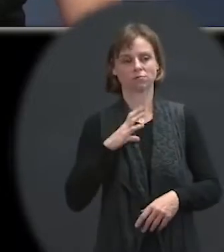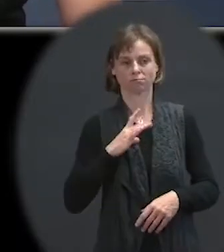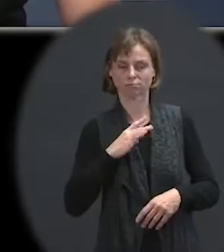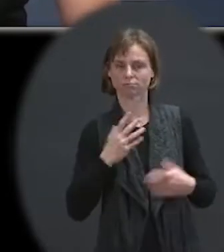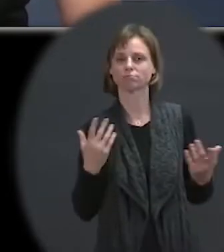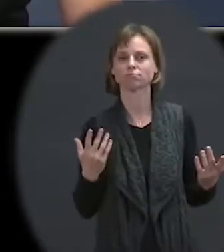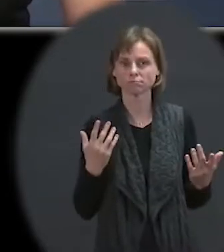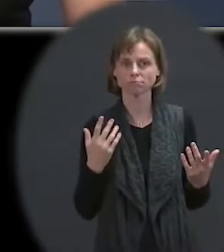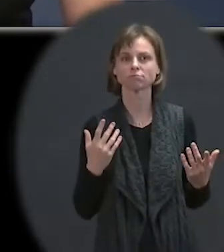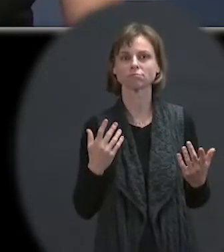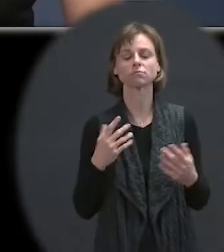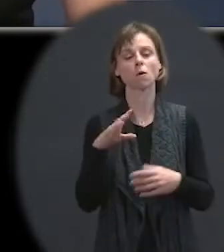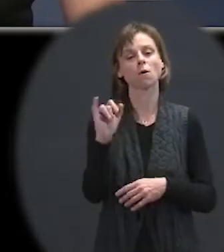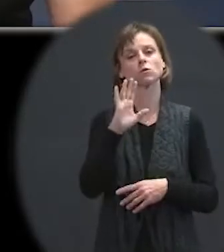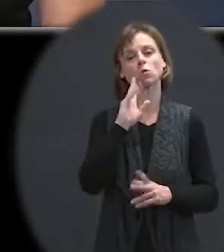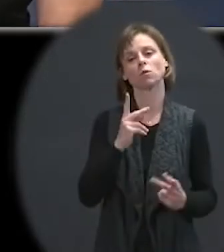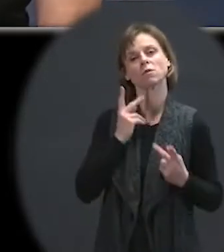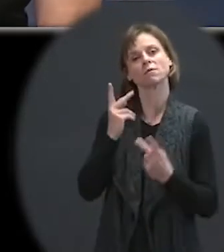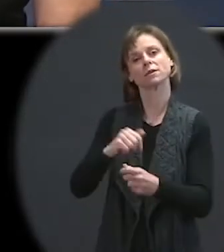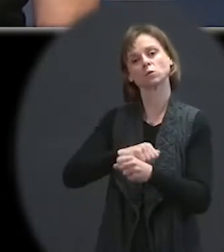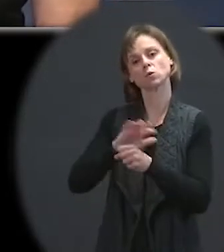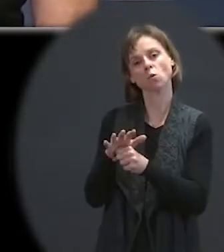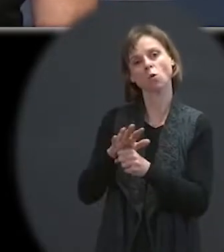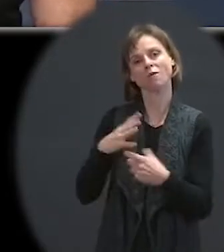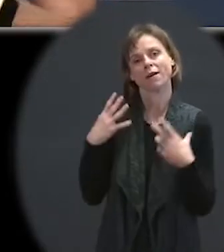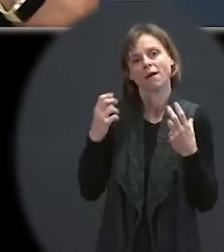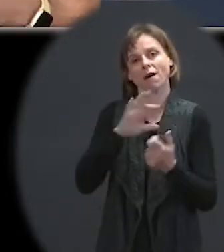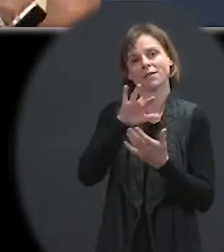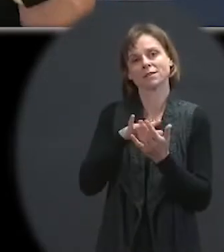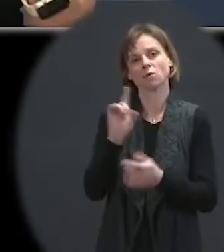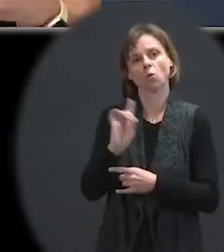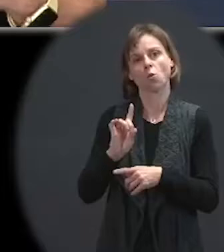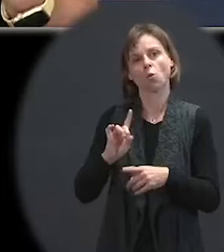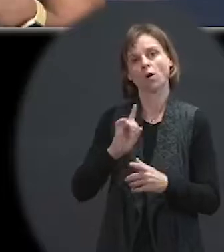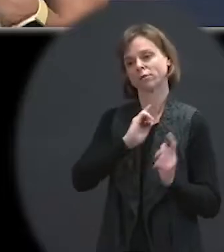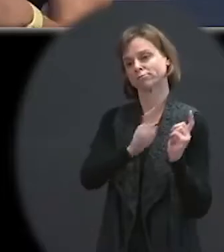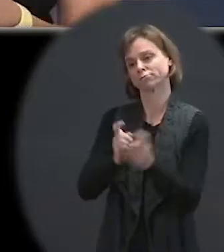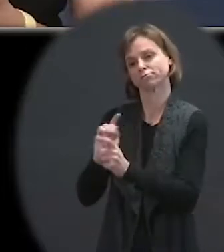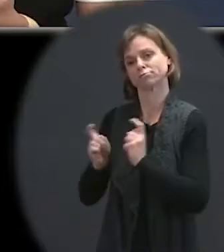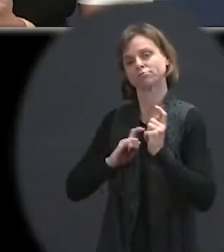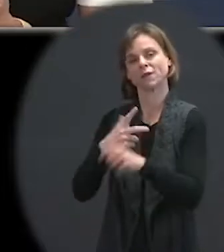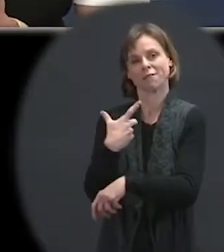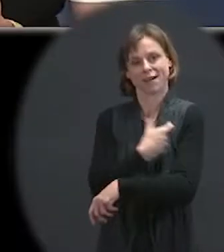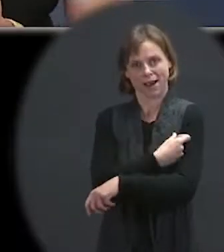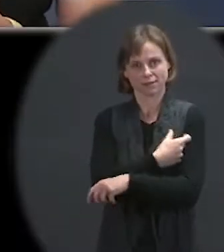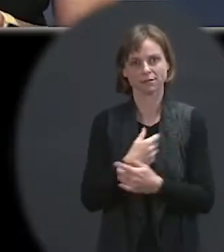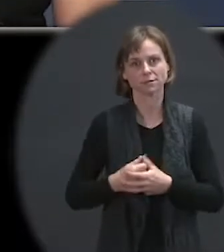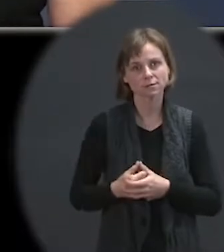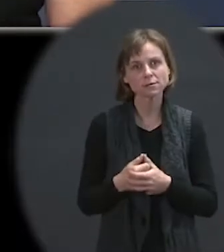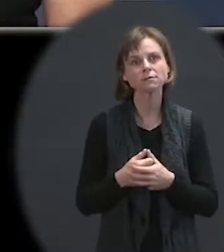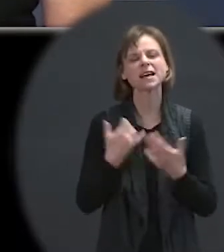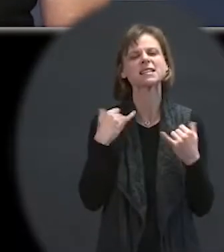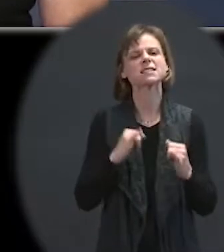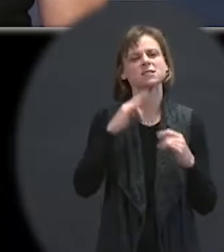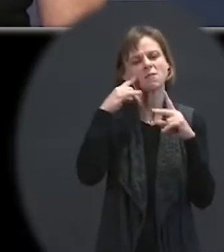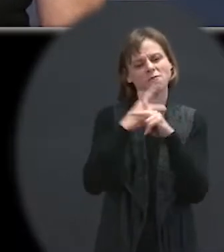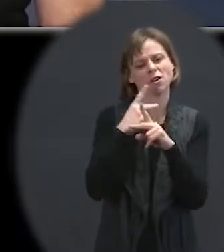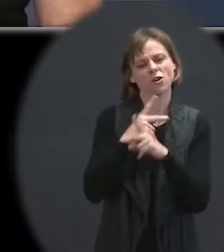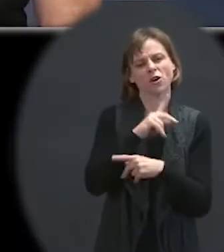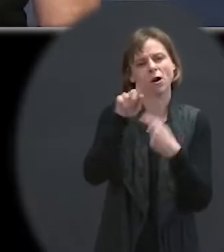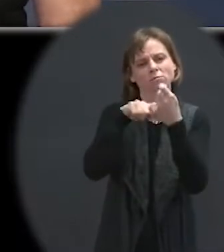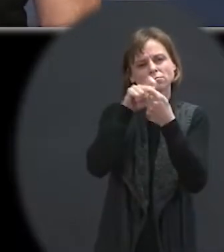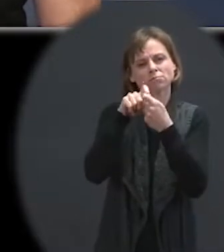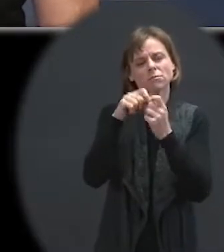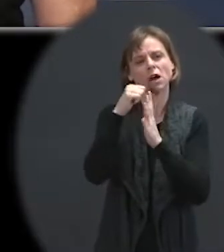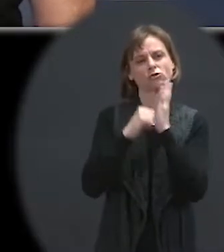will also visit a COVID health center where vaccines are being distributed. Clearly, there are still more details of the trip coming together, and as we have those, we will